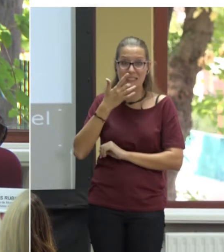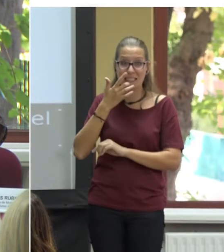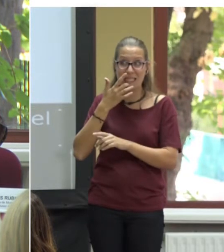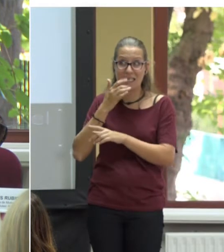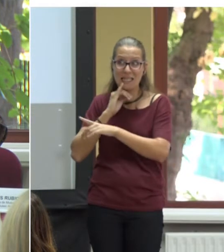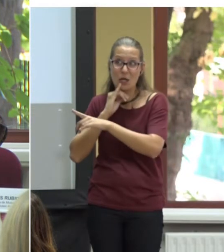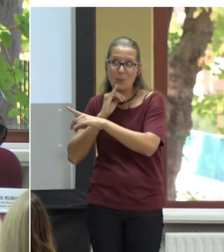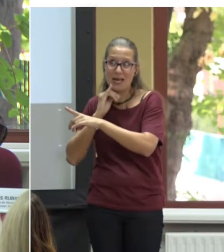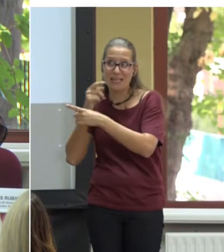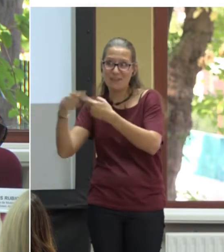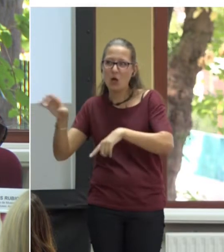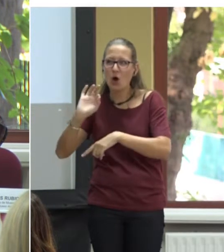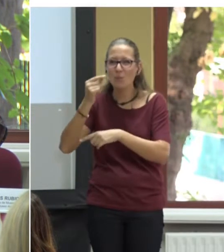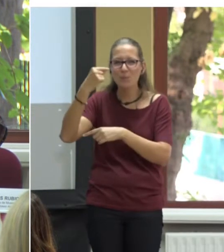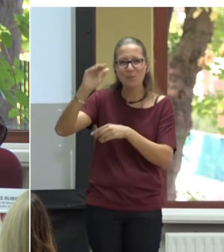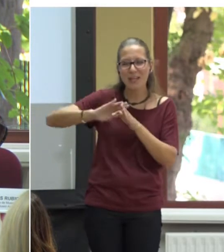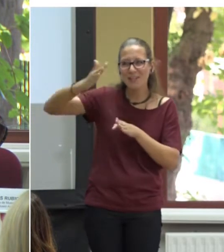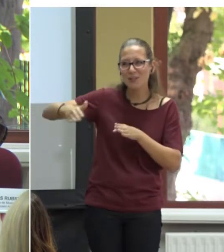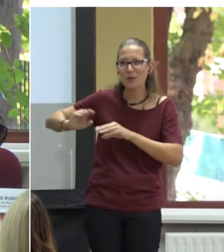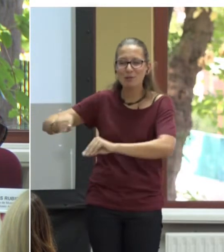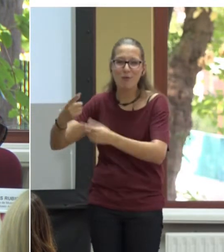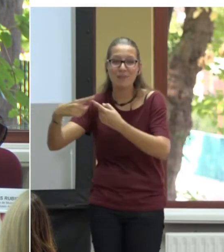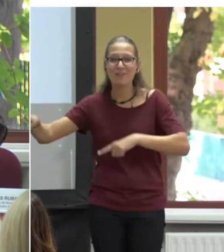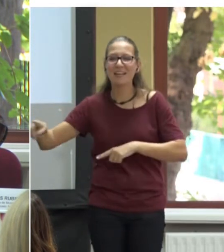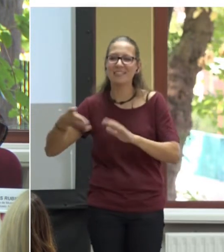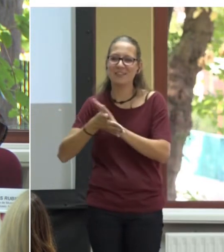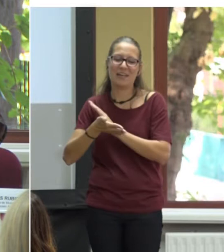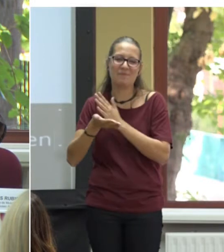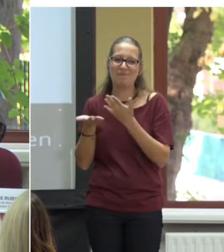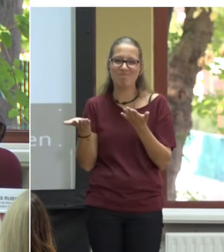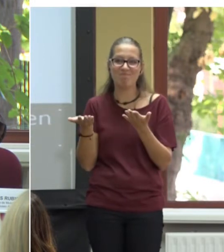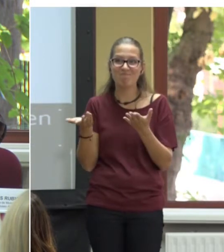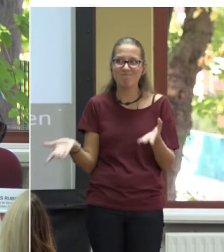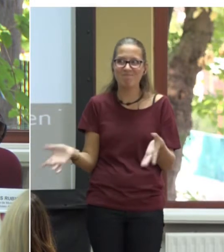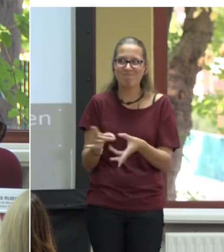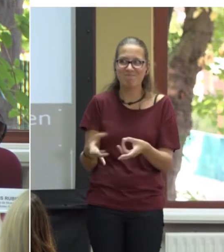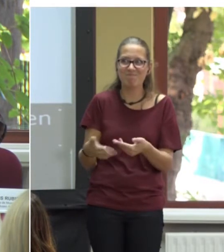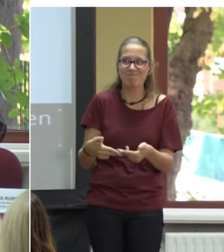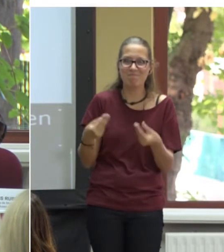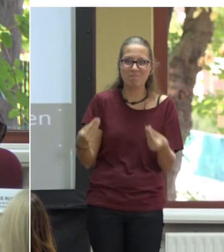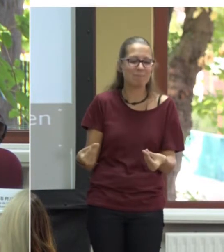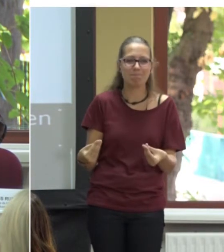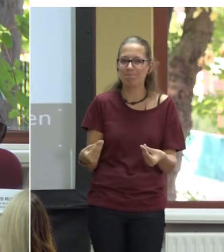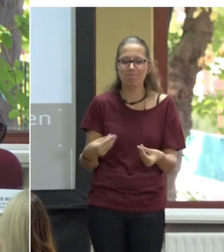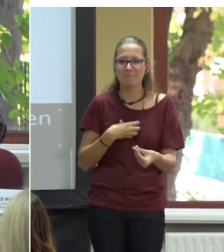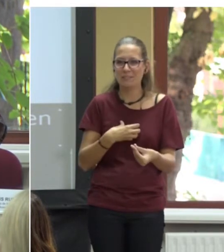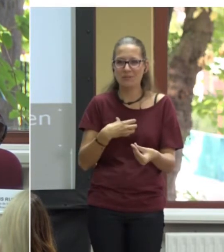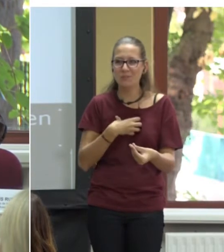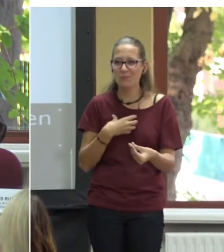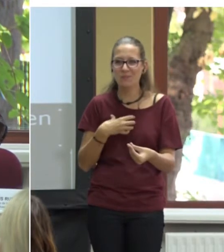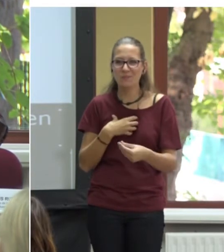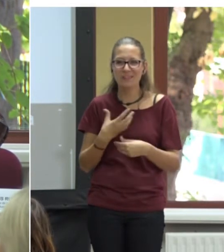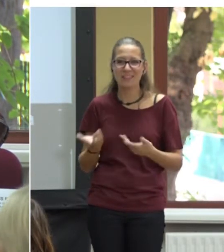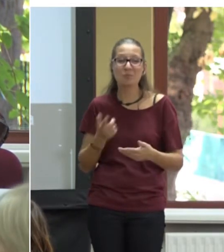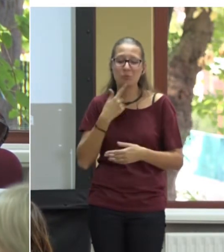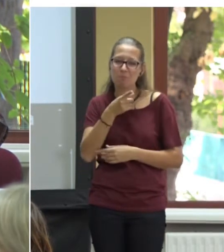in Spanish of Spain, but if it's heard in a different intonation or with a different accent, it will never synchronize. So